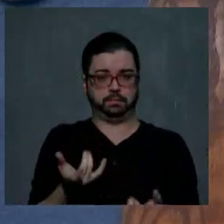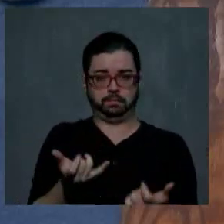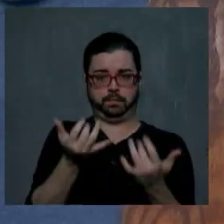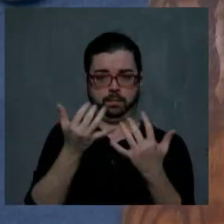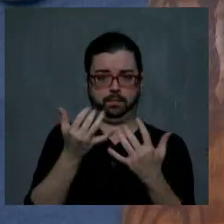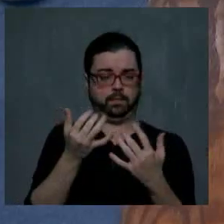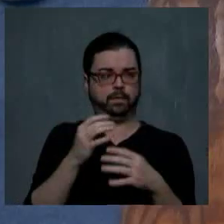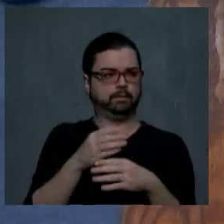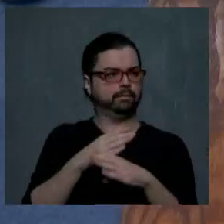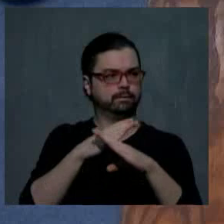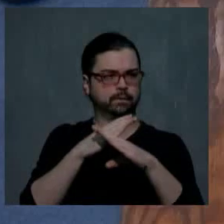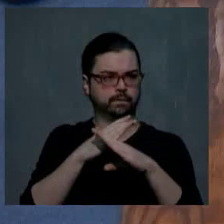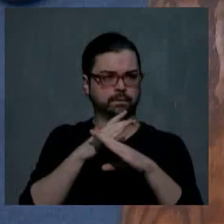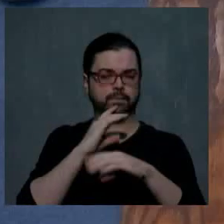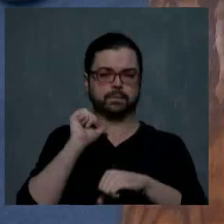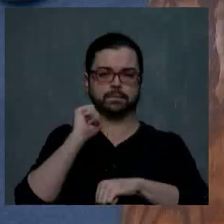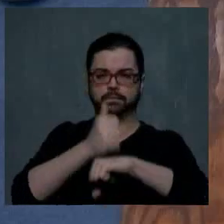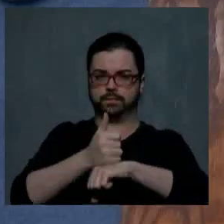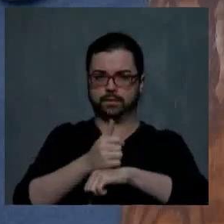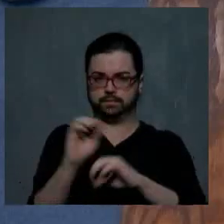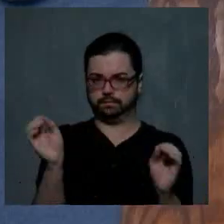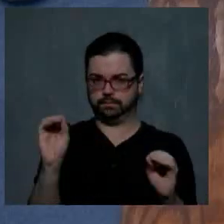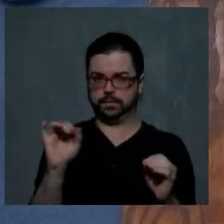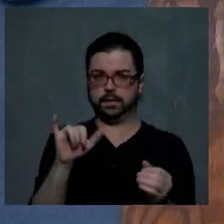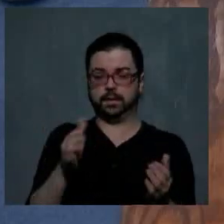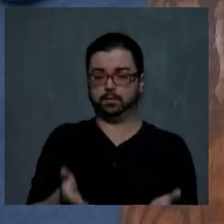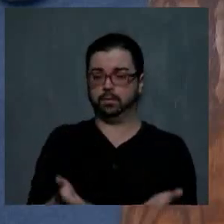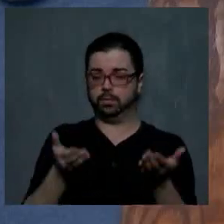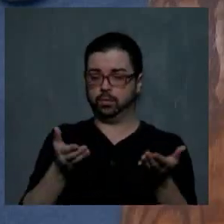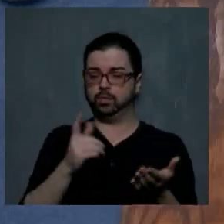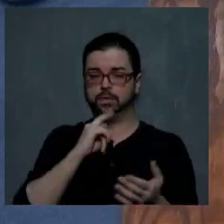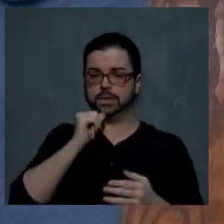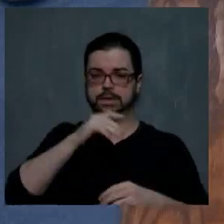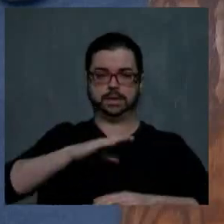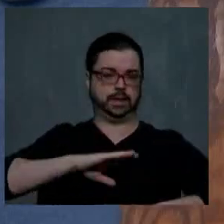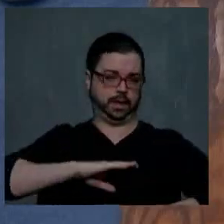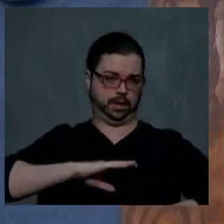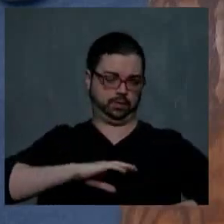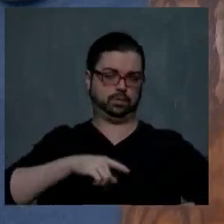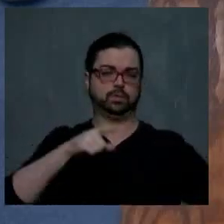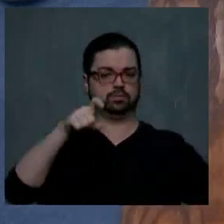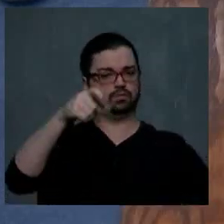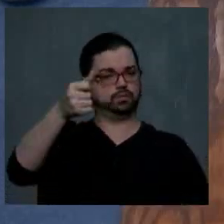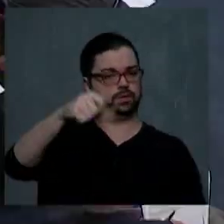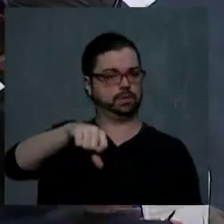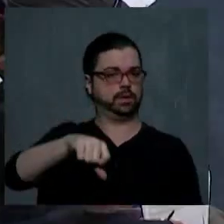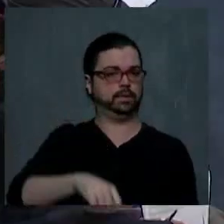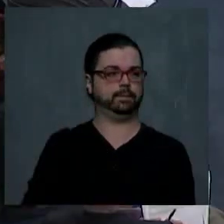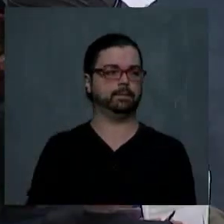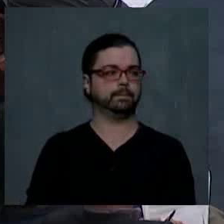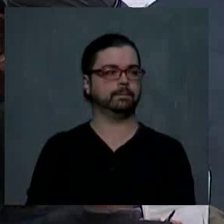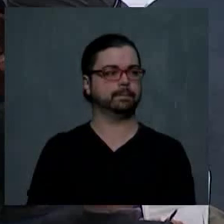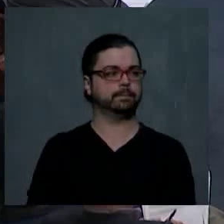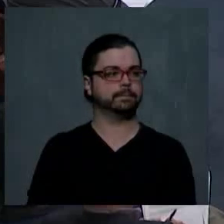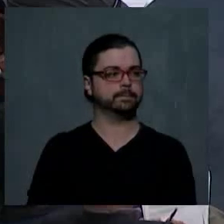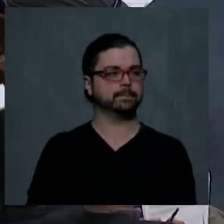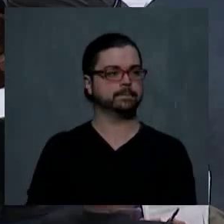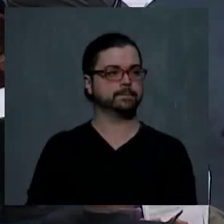be installed. This proposal remains inadequate and should be denied. So that's all I got.